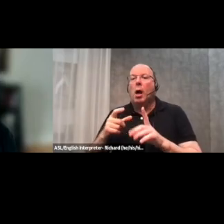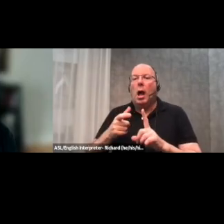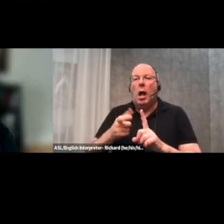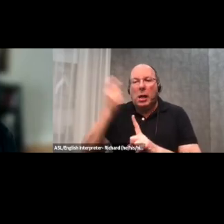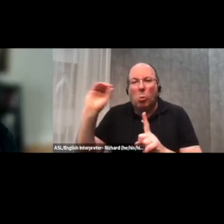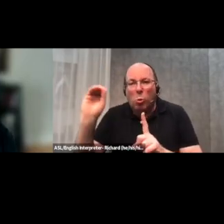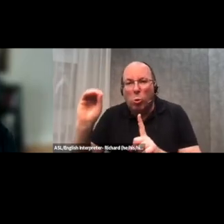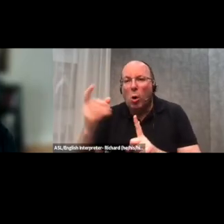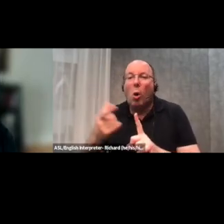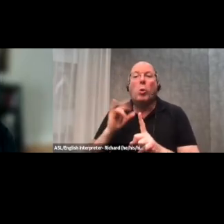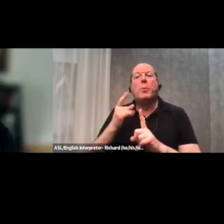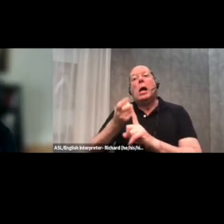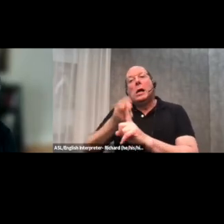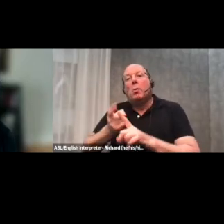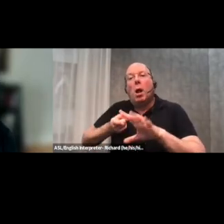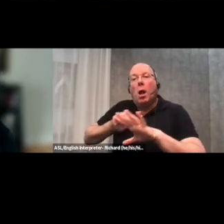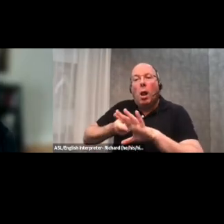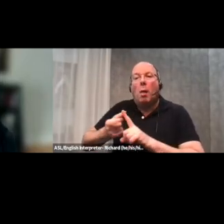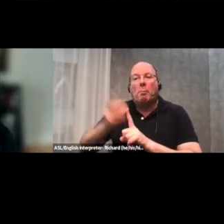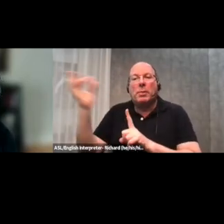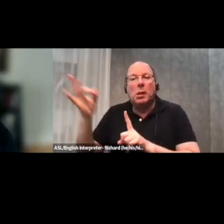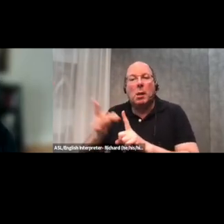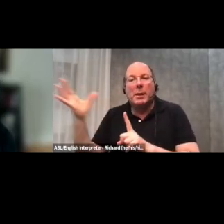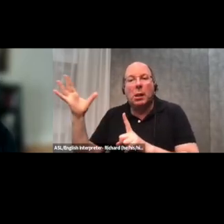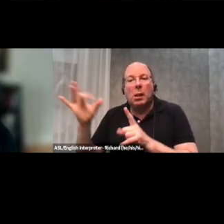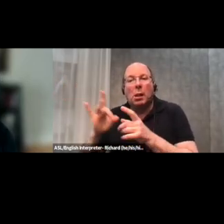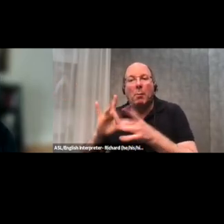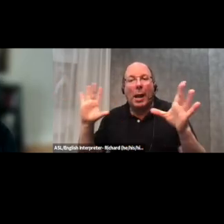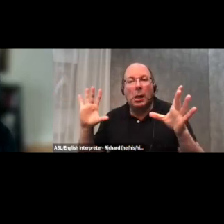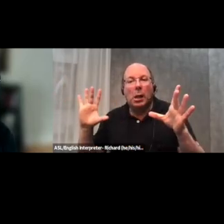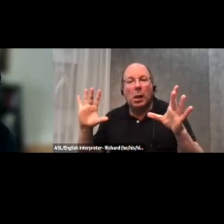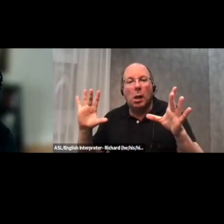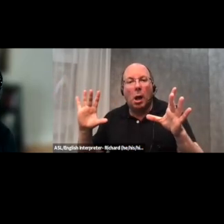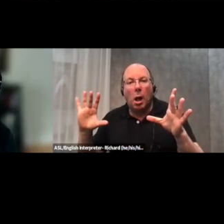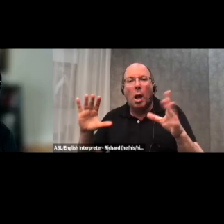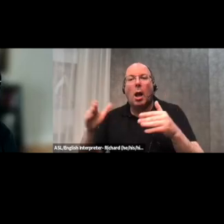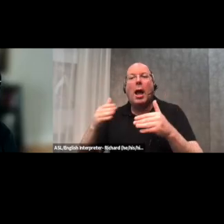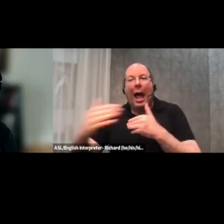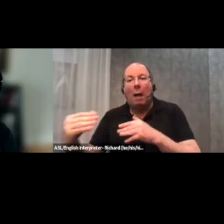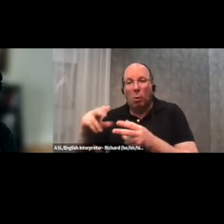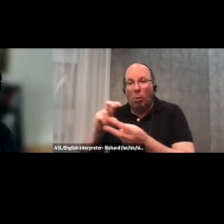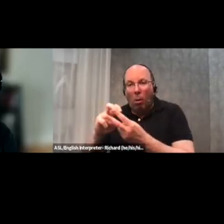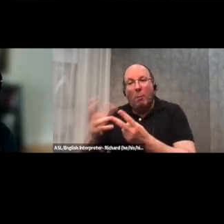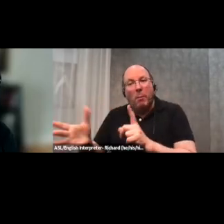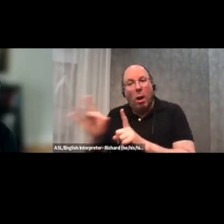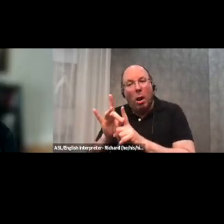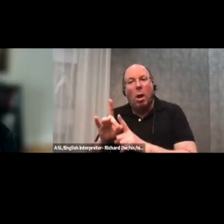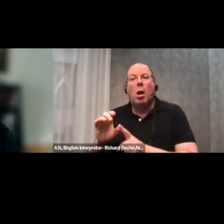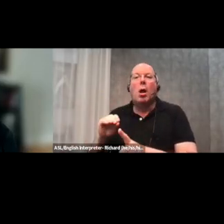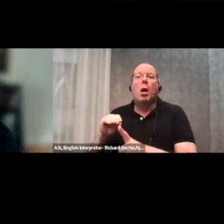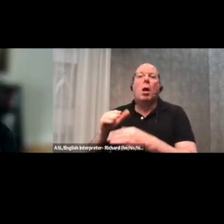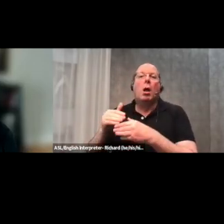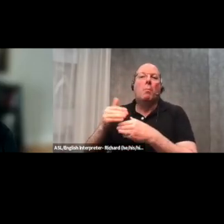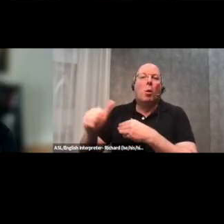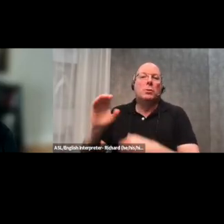condom or my condom breaks, whatever situation it is, I can take post-exposure prophylaxis, and that's something you